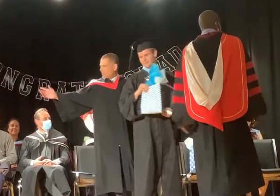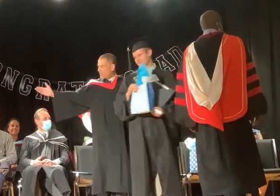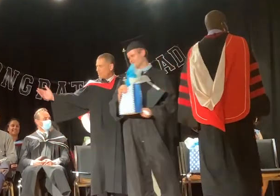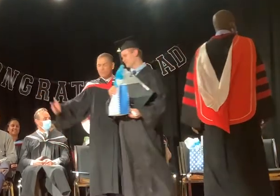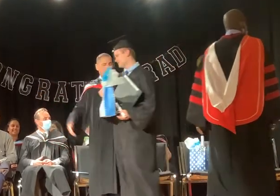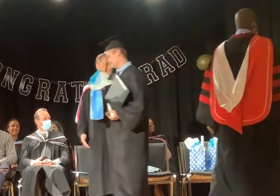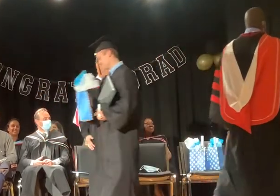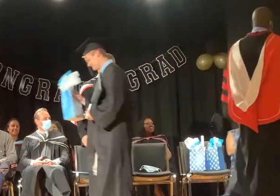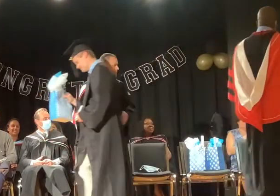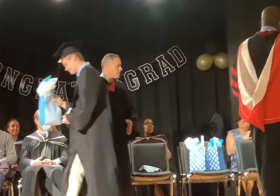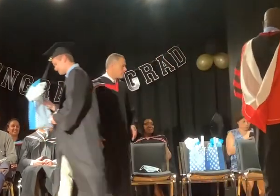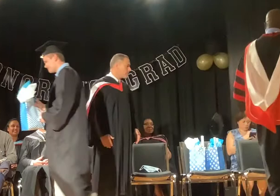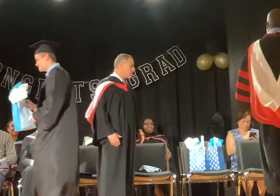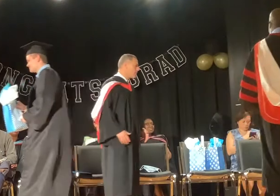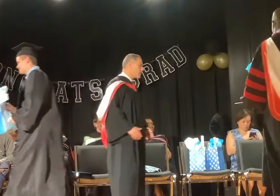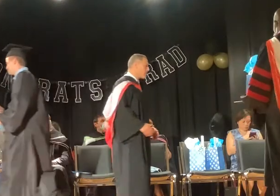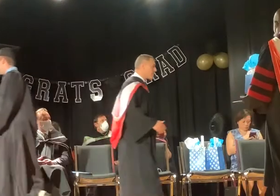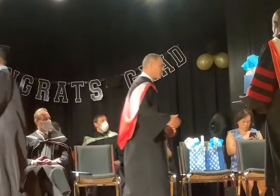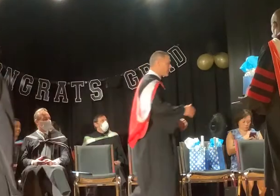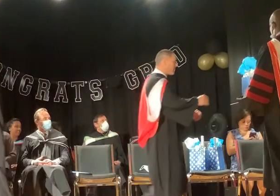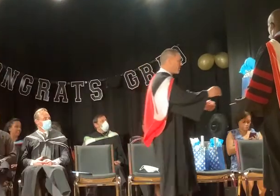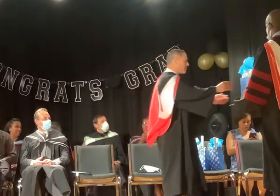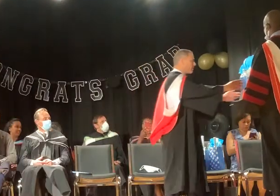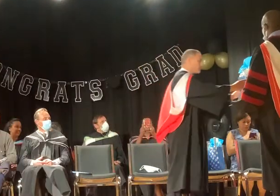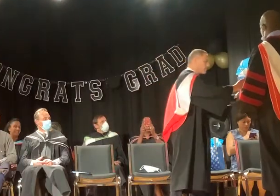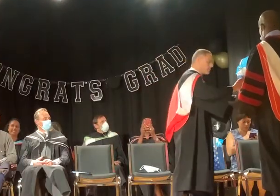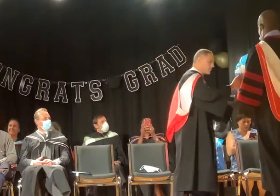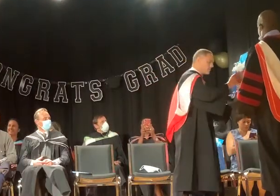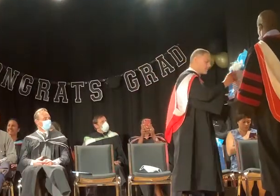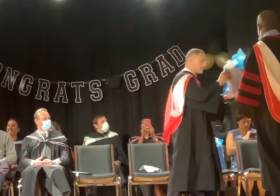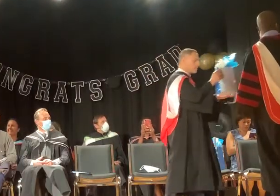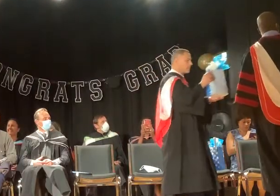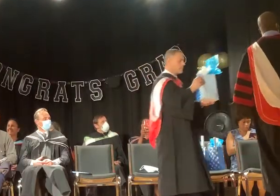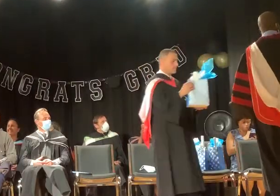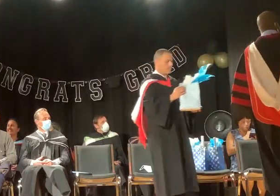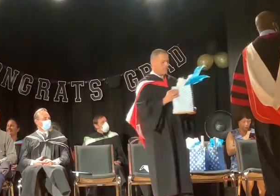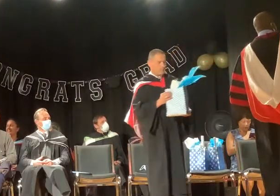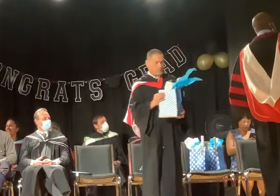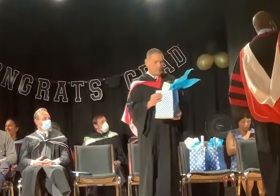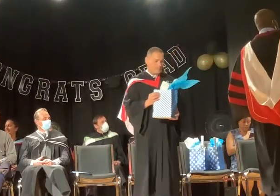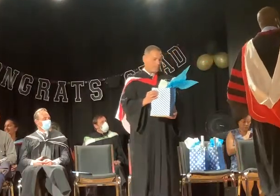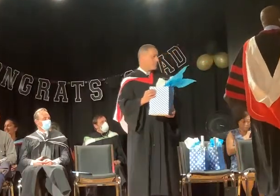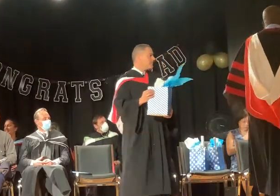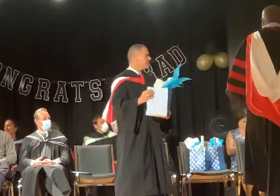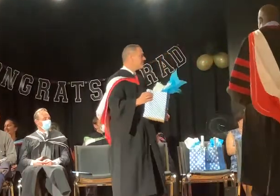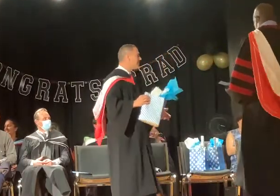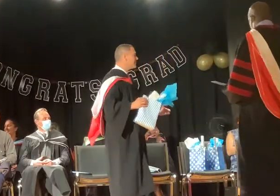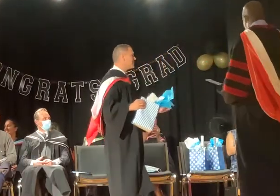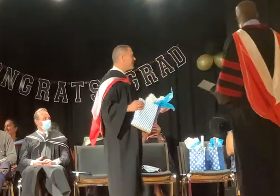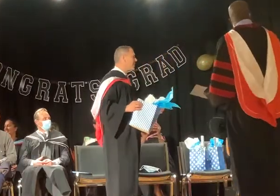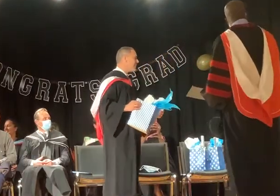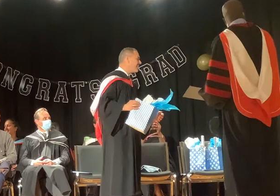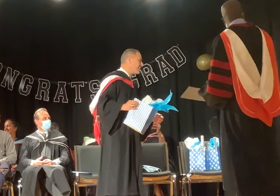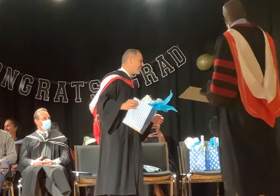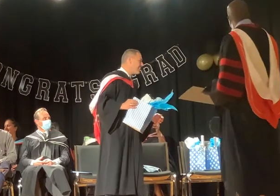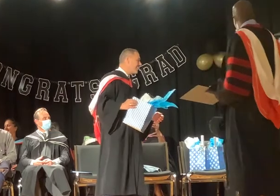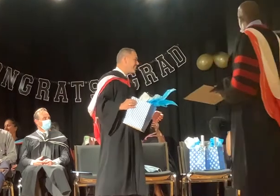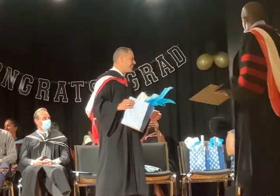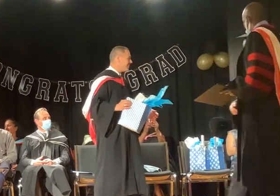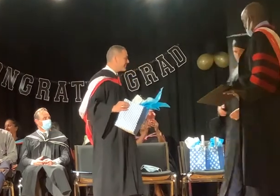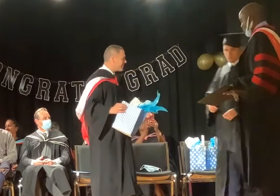Of working with this next young man all 7 years. John Sheeran, please come up to accept your